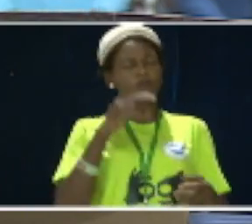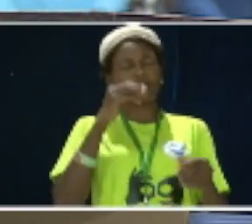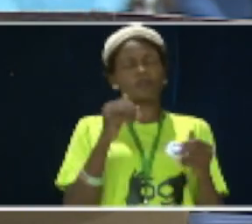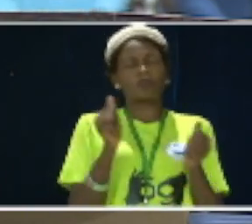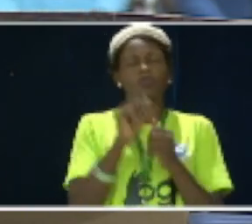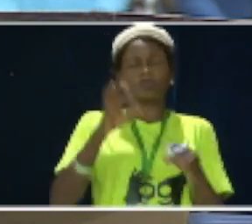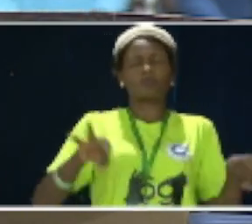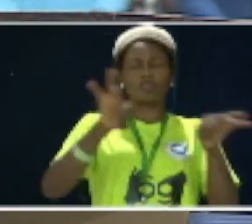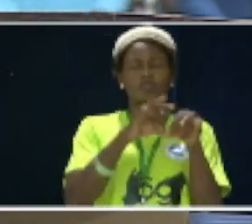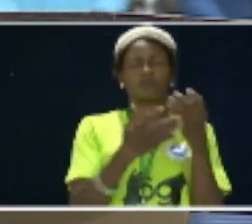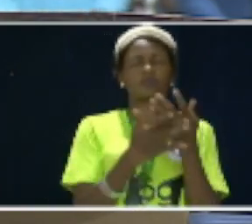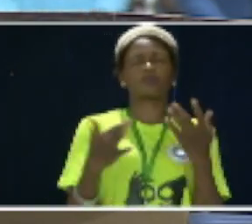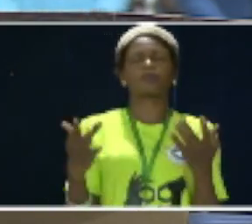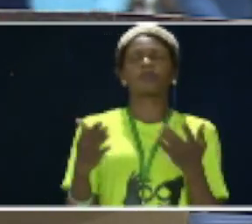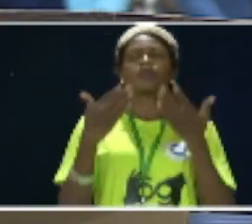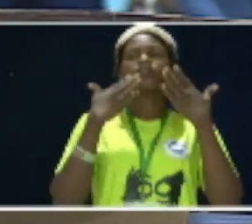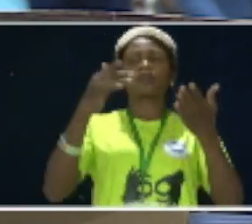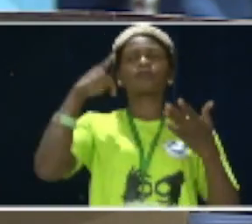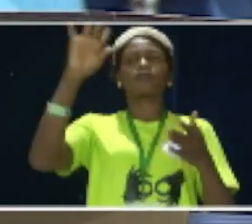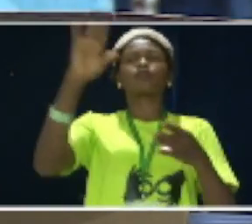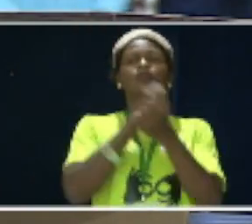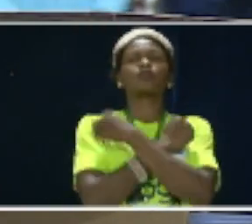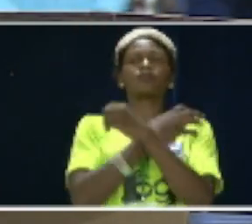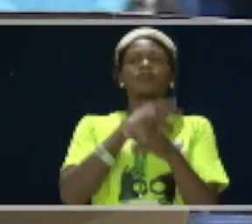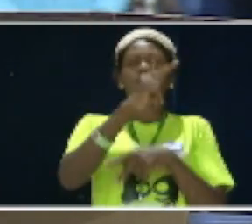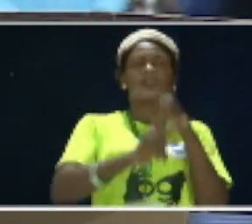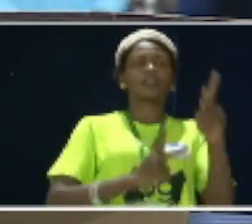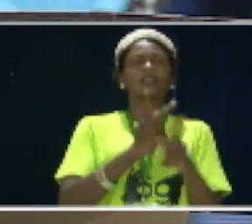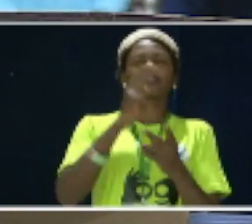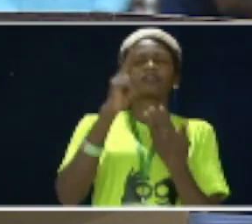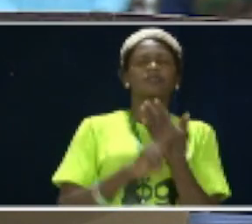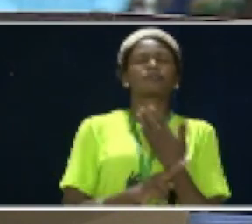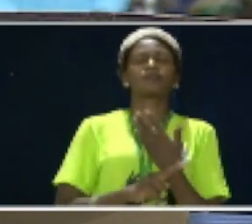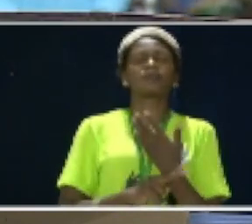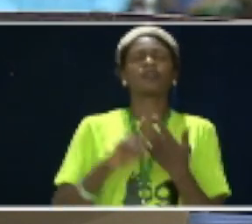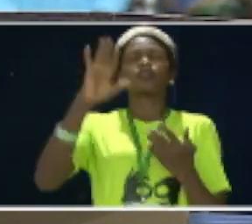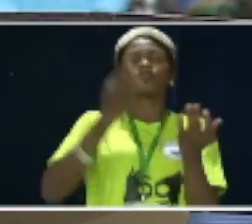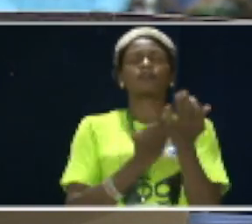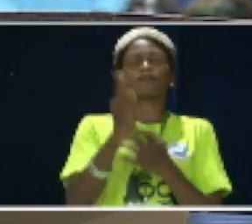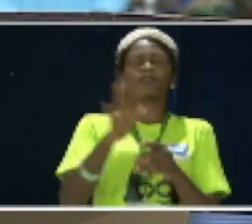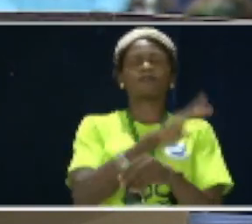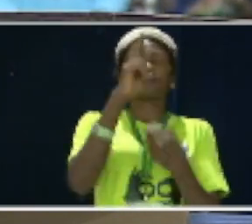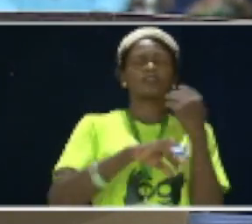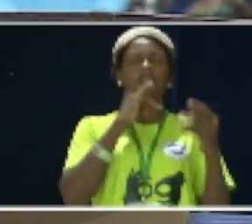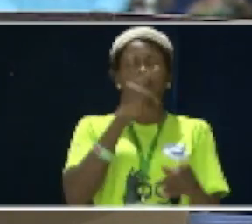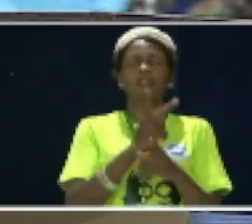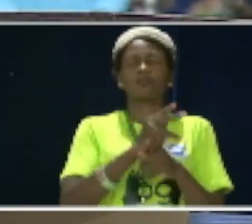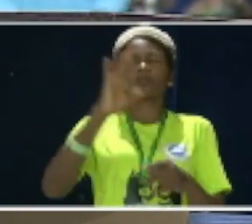blood. Thank you for your love and kindness, your faithfulness in keeping your